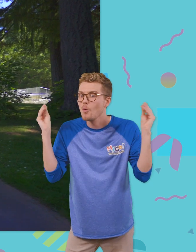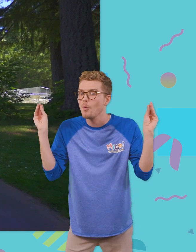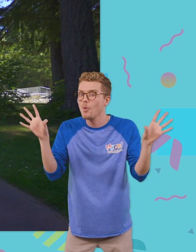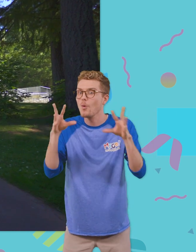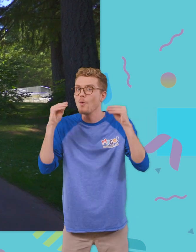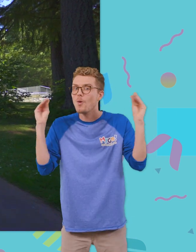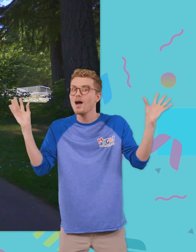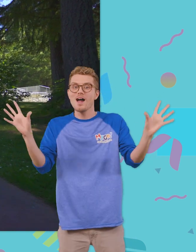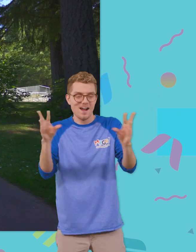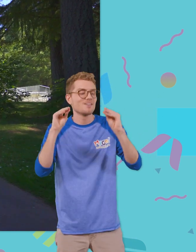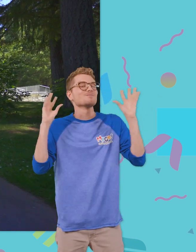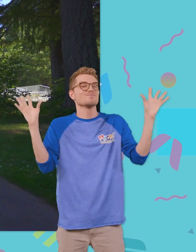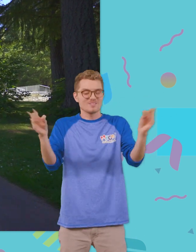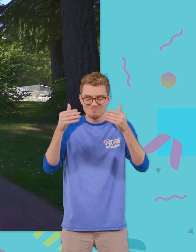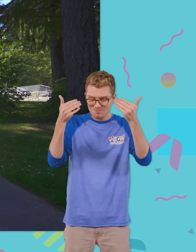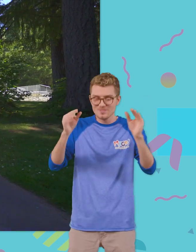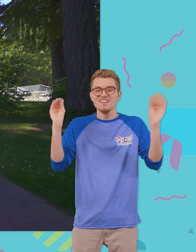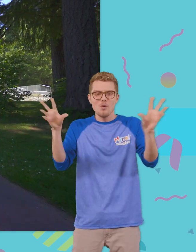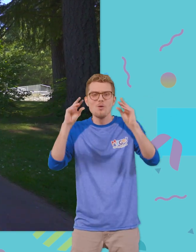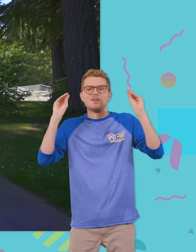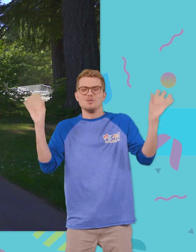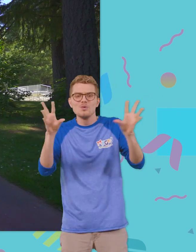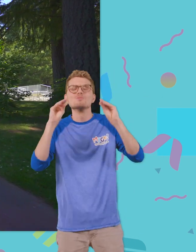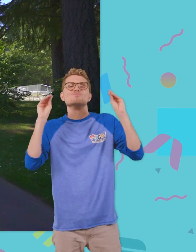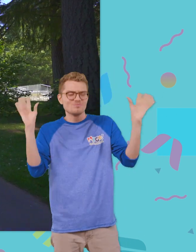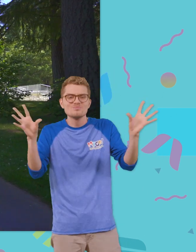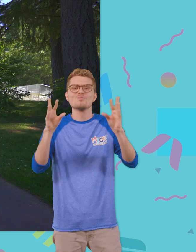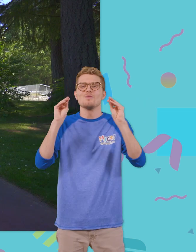emergency is the siren. Here we